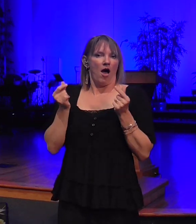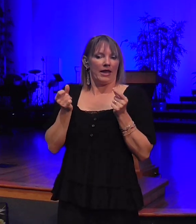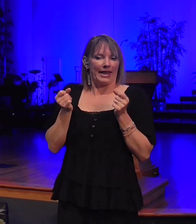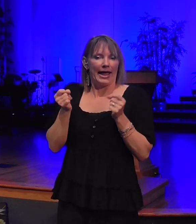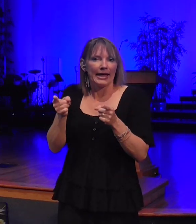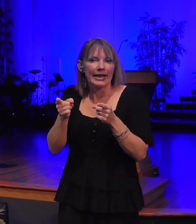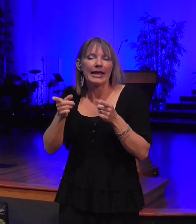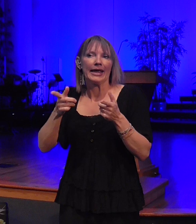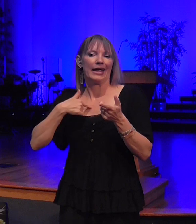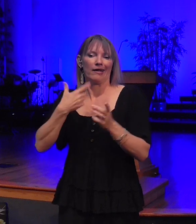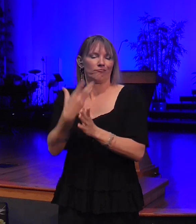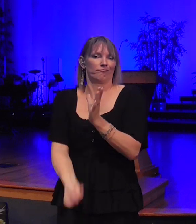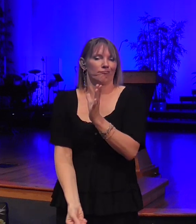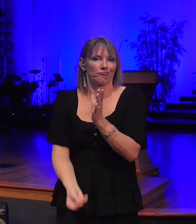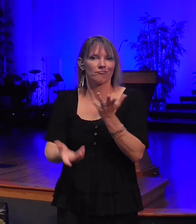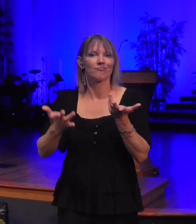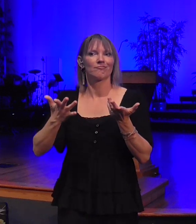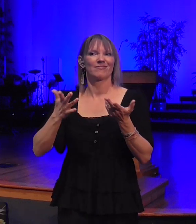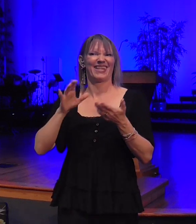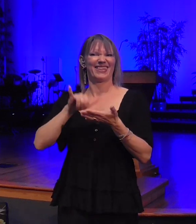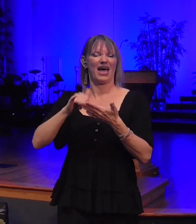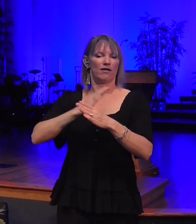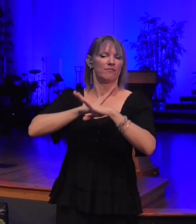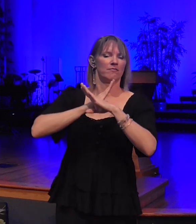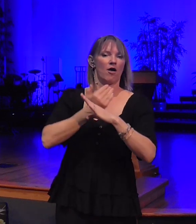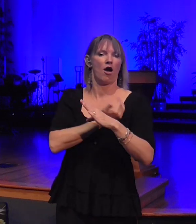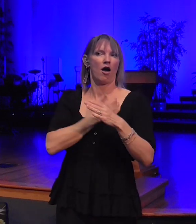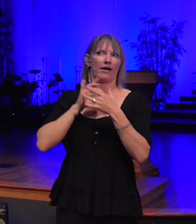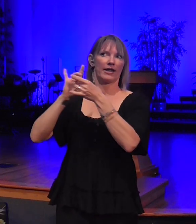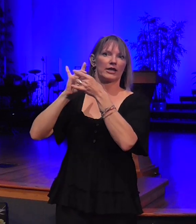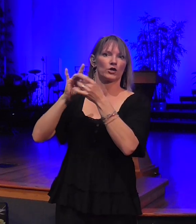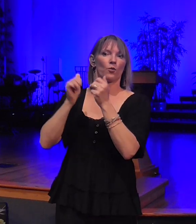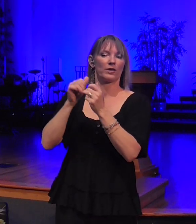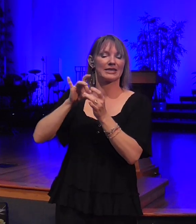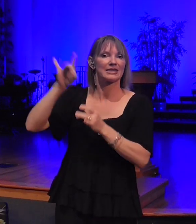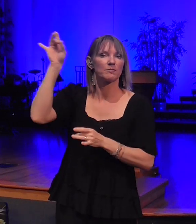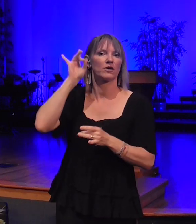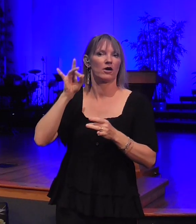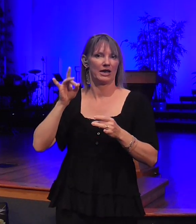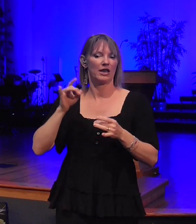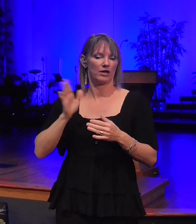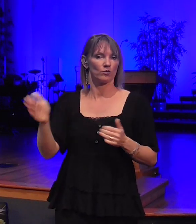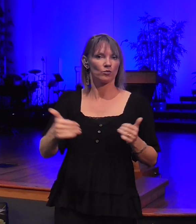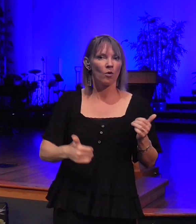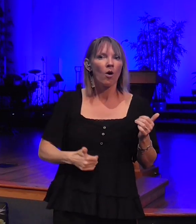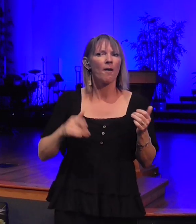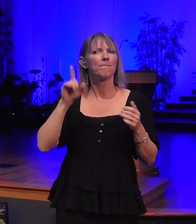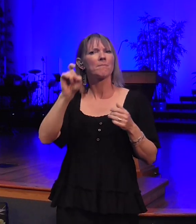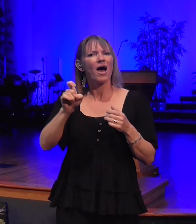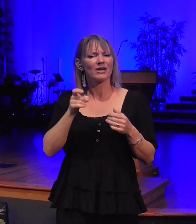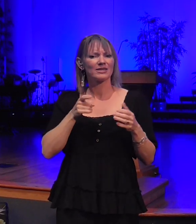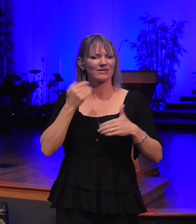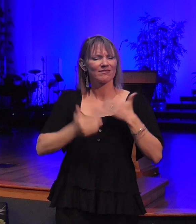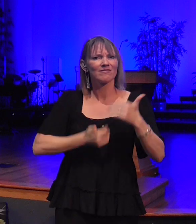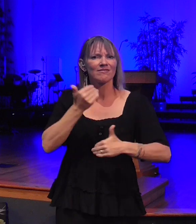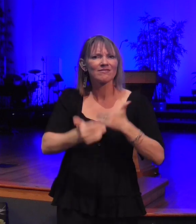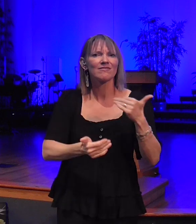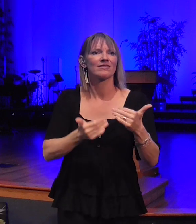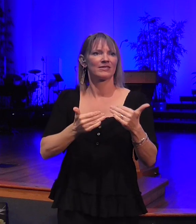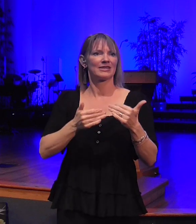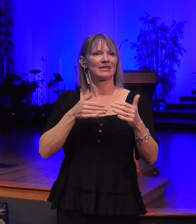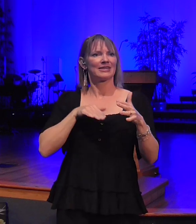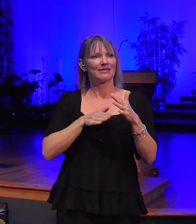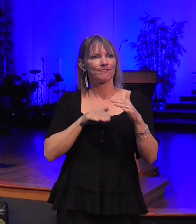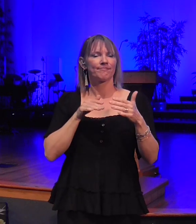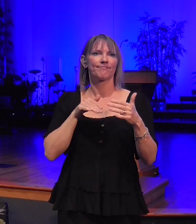all of our connections with spirit and soul. Creativity and spontaneity need to flow freely in and out of reality of time and